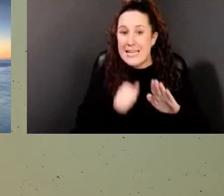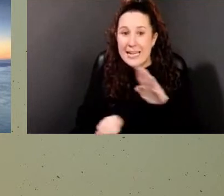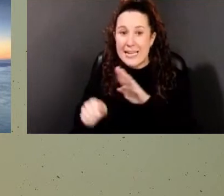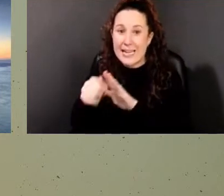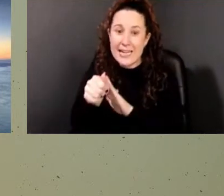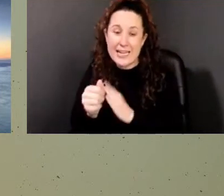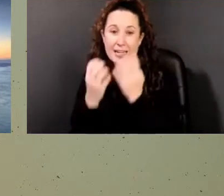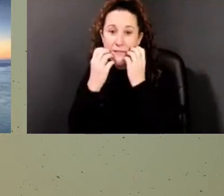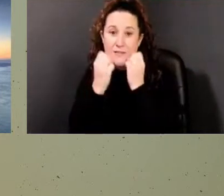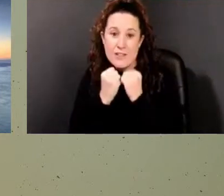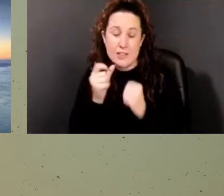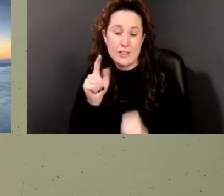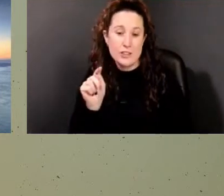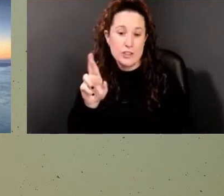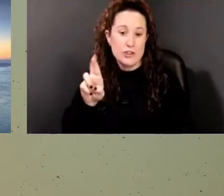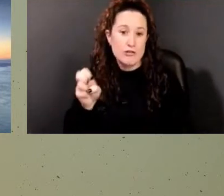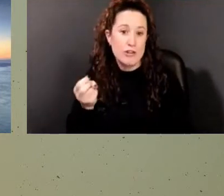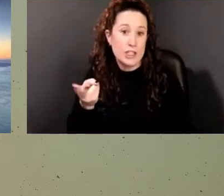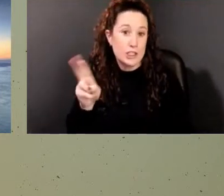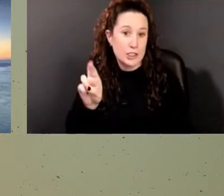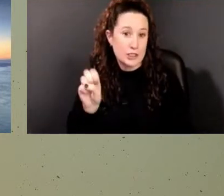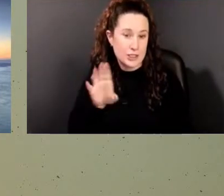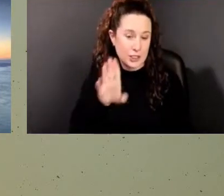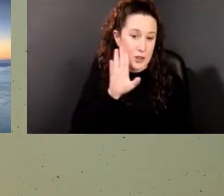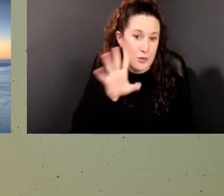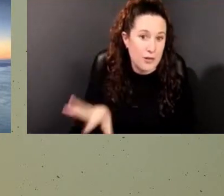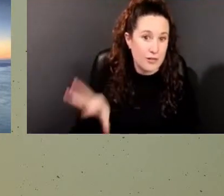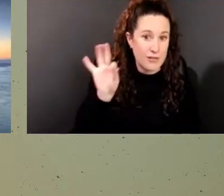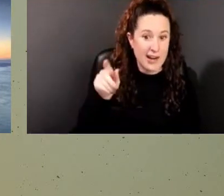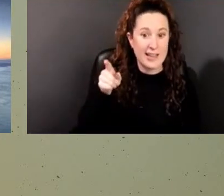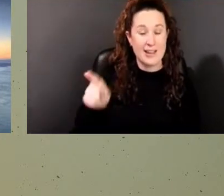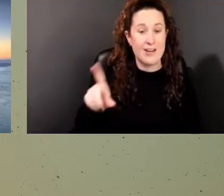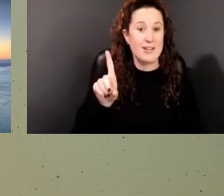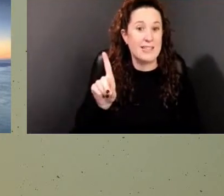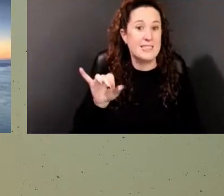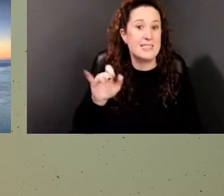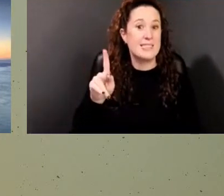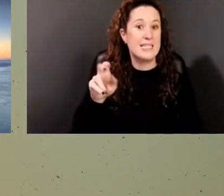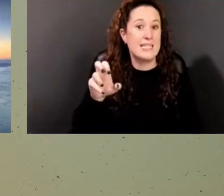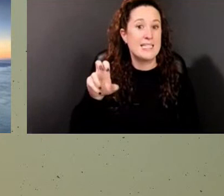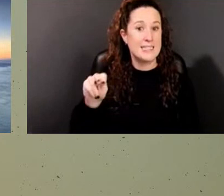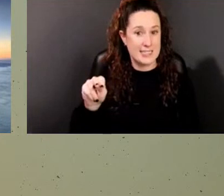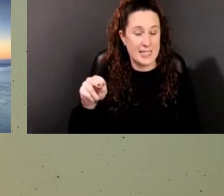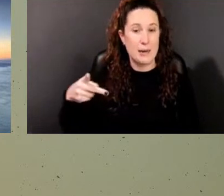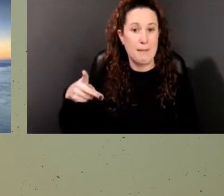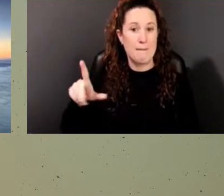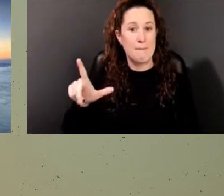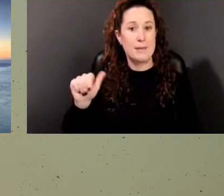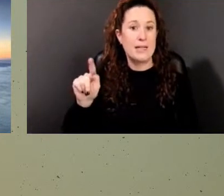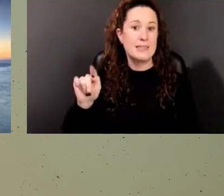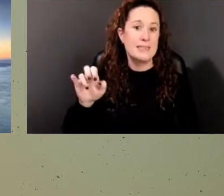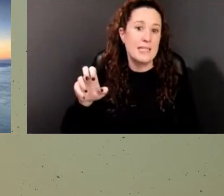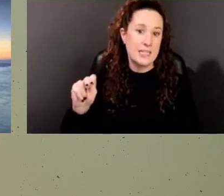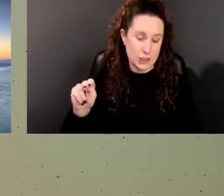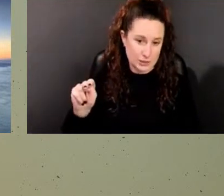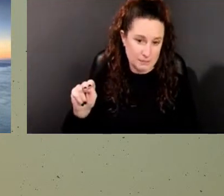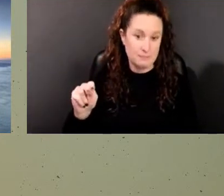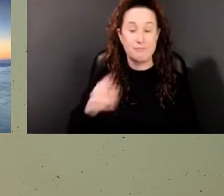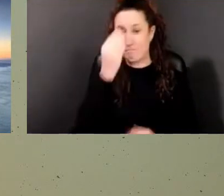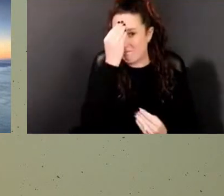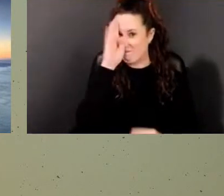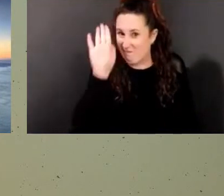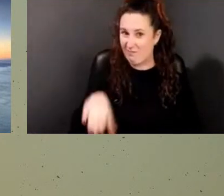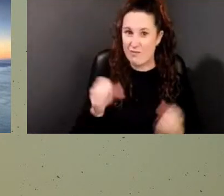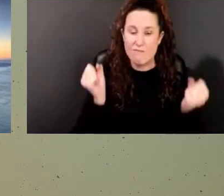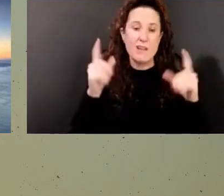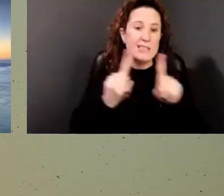the Dickinson Plantation. There are hidden treasures throughout the state of Delaware, and I suspect